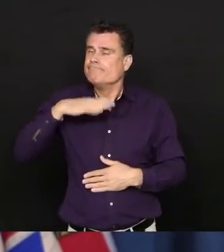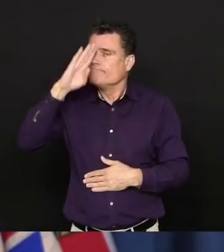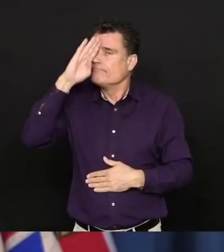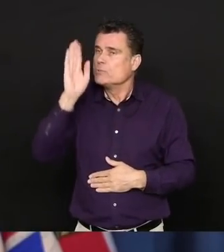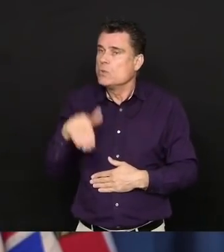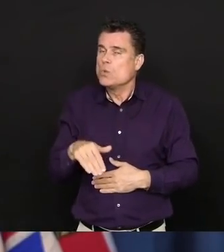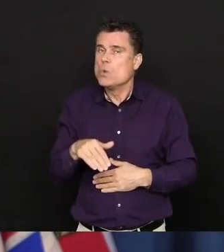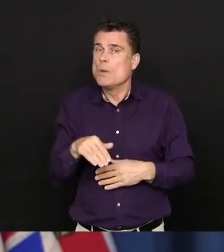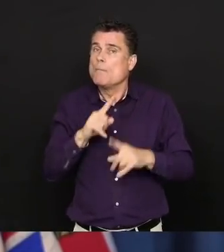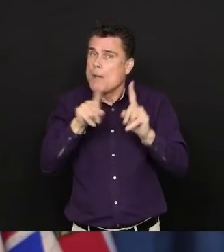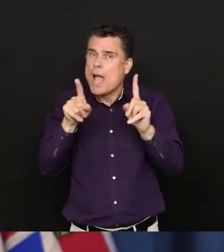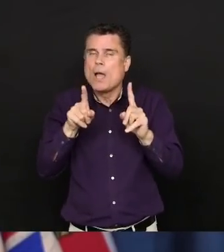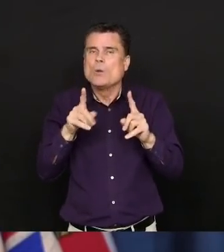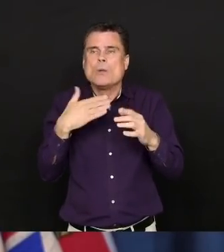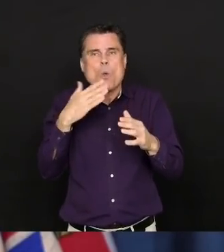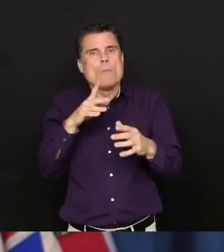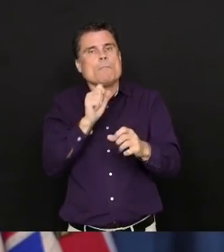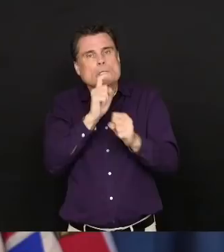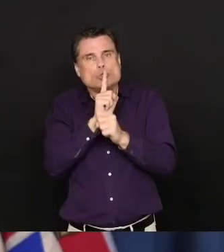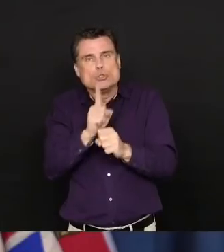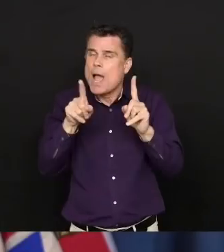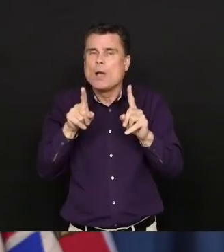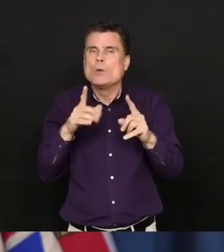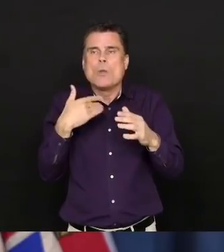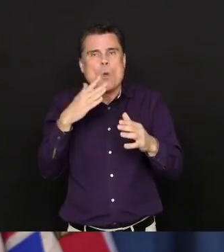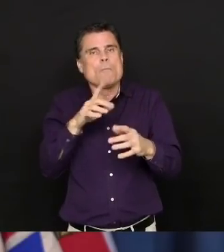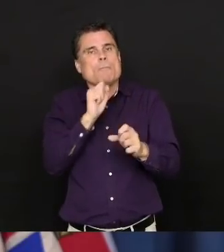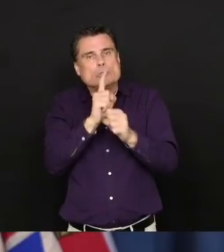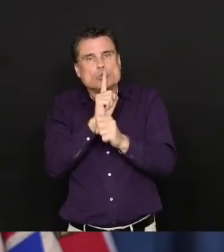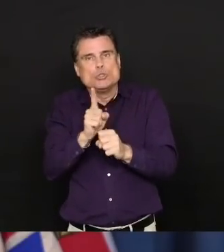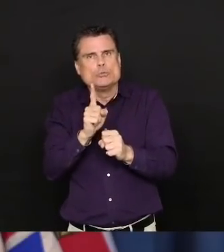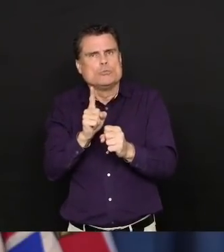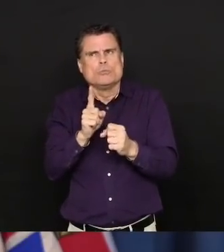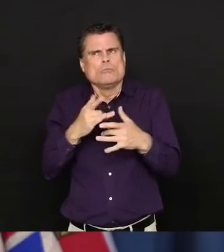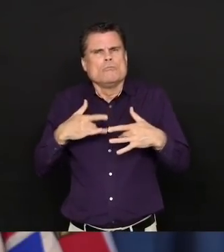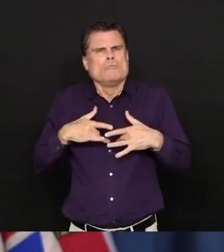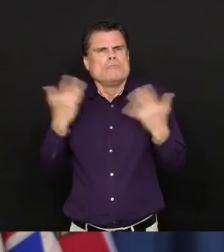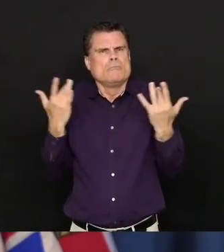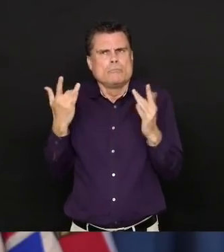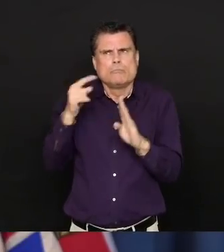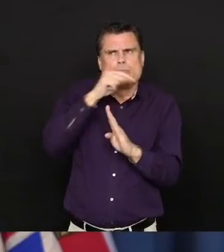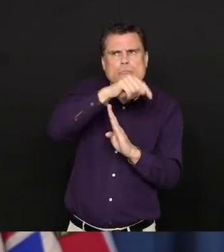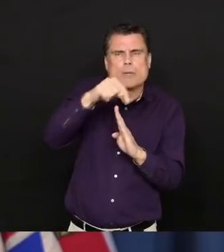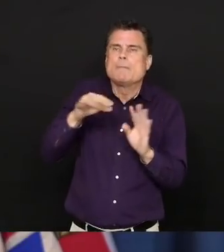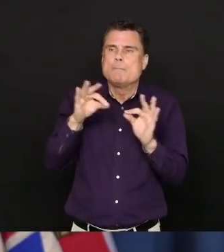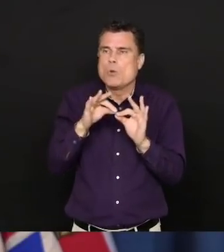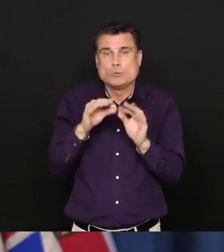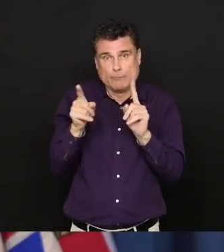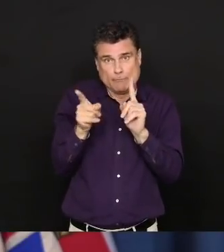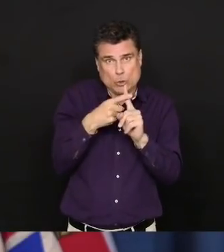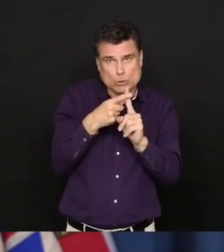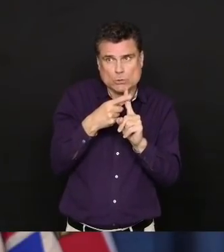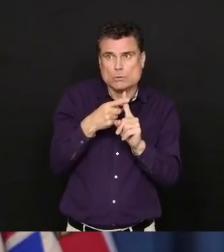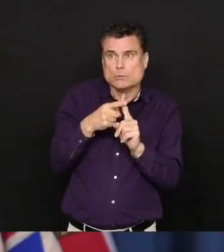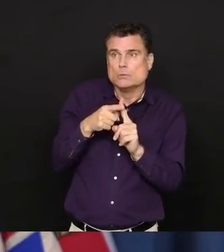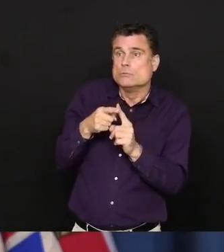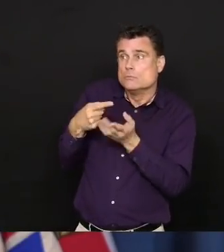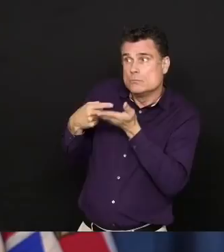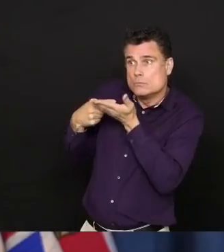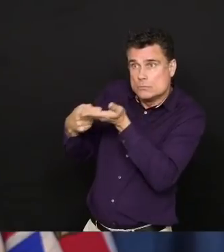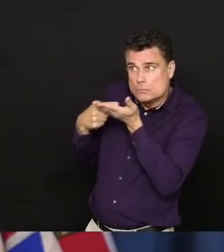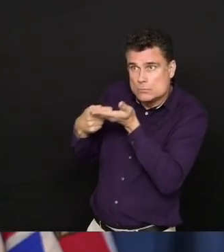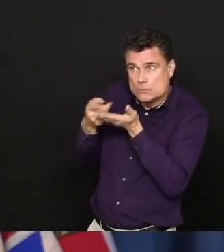through discussion. And many times some of the complaints are unwarranted. In terms of things